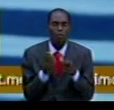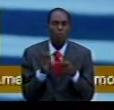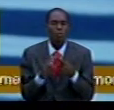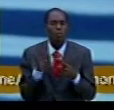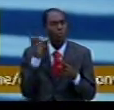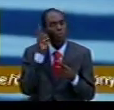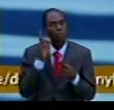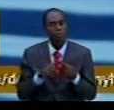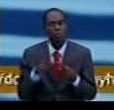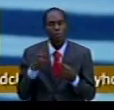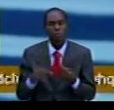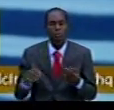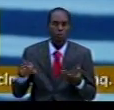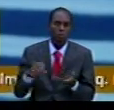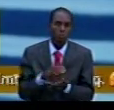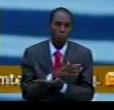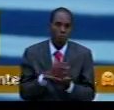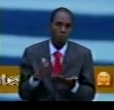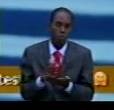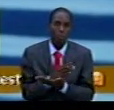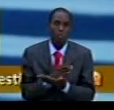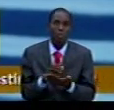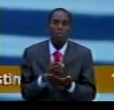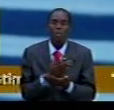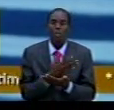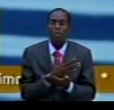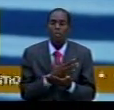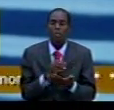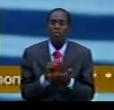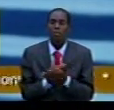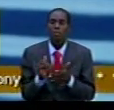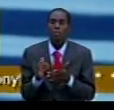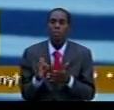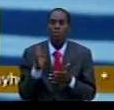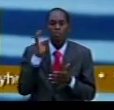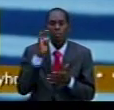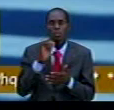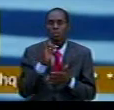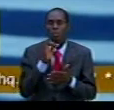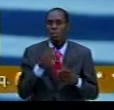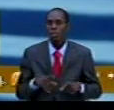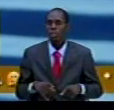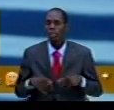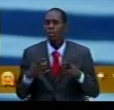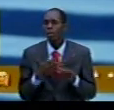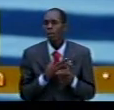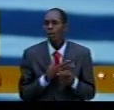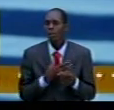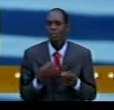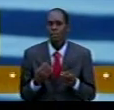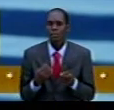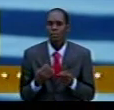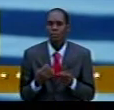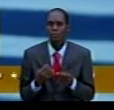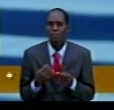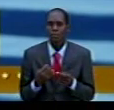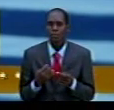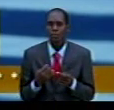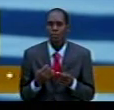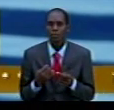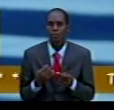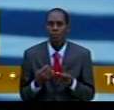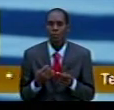which was, "He's Alive, He's Alive." That Lazarus, despite the fact that he was dead for